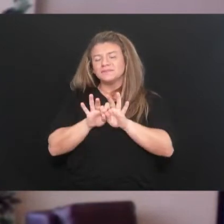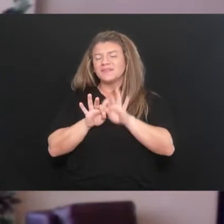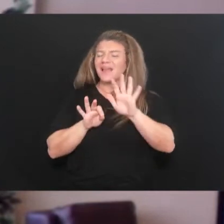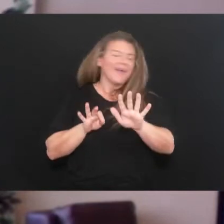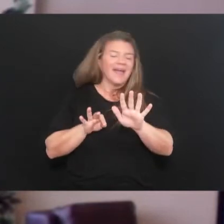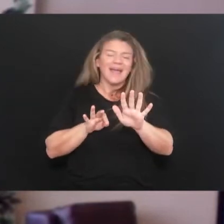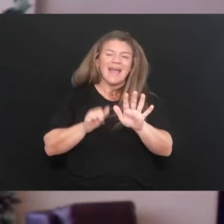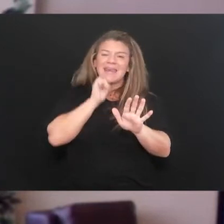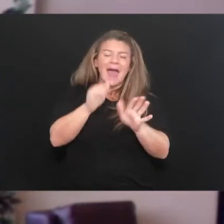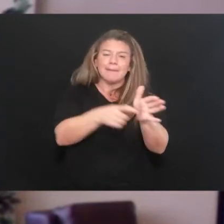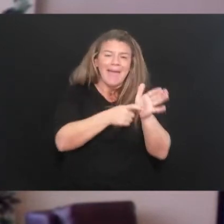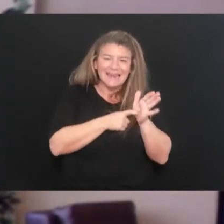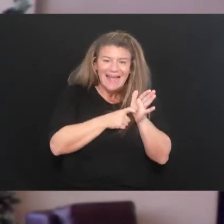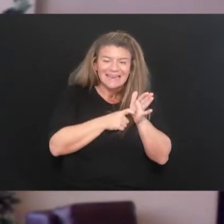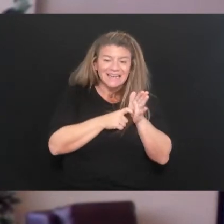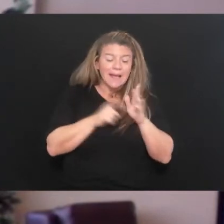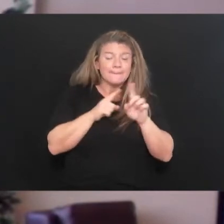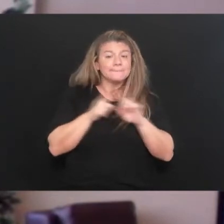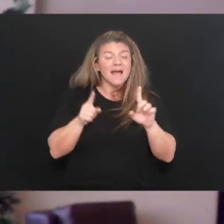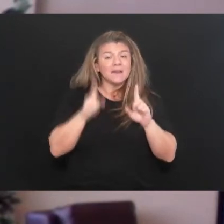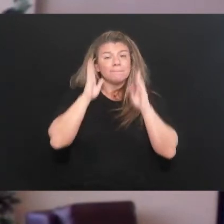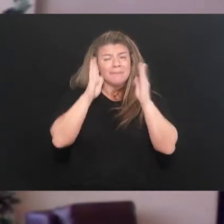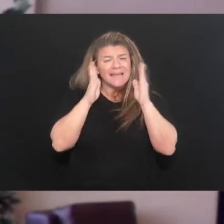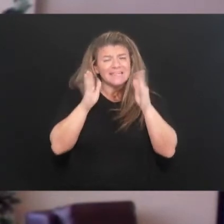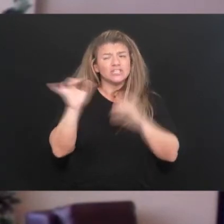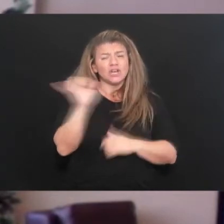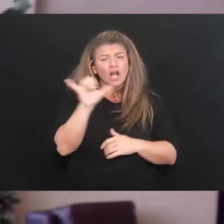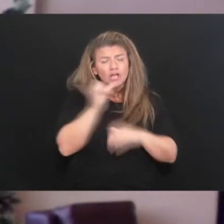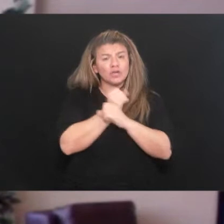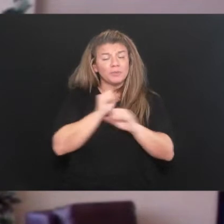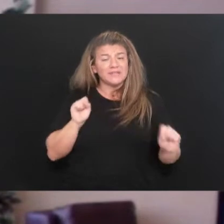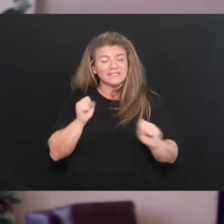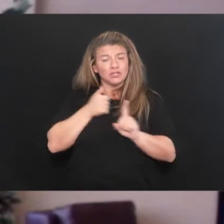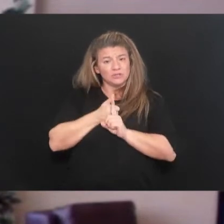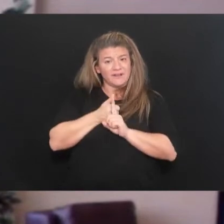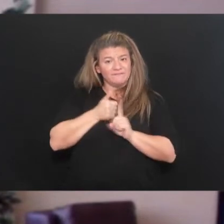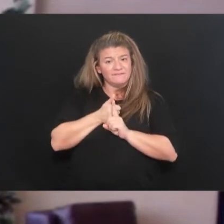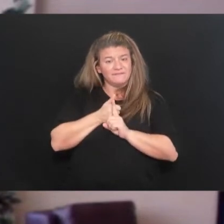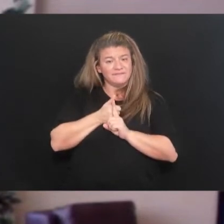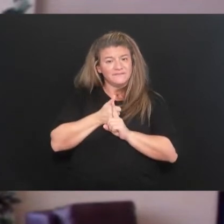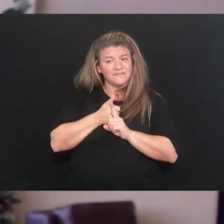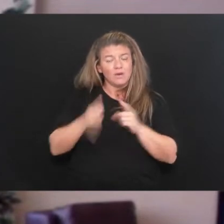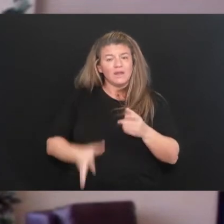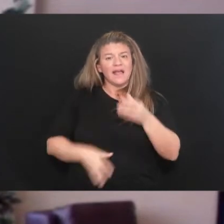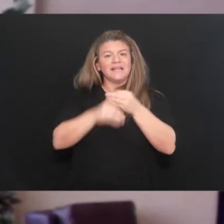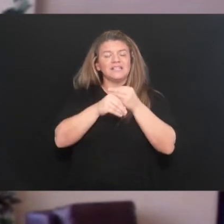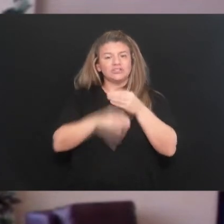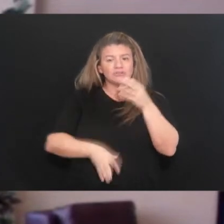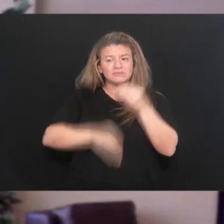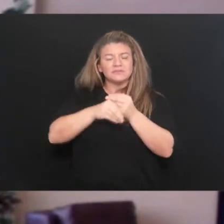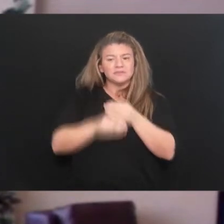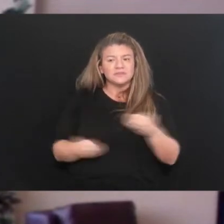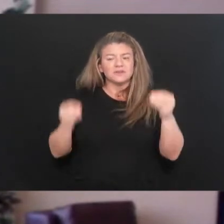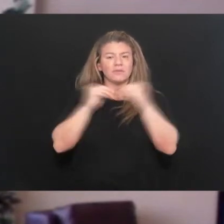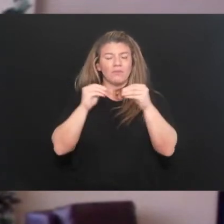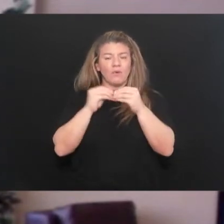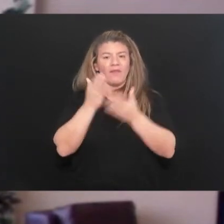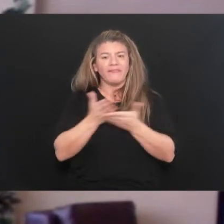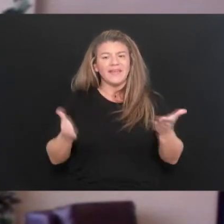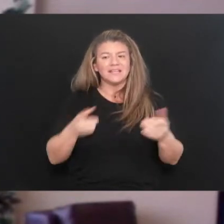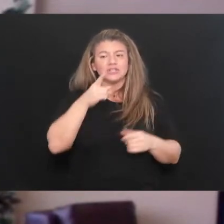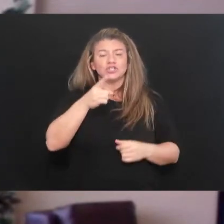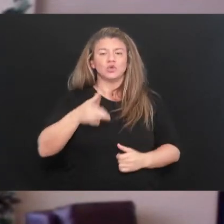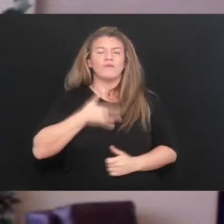mandate, but that people really pay attention to also protecting themselves with additional mitigation strategies as they feel